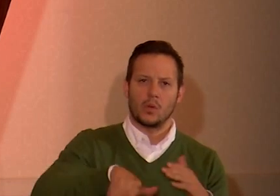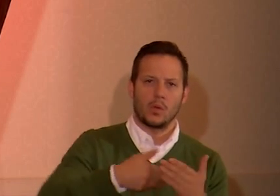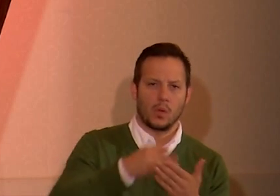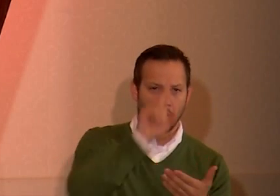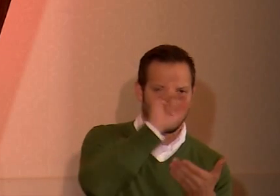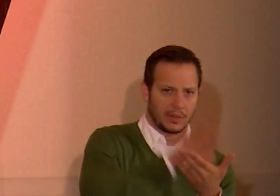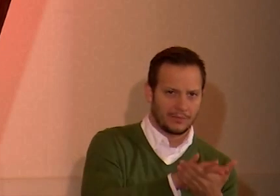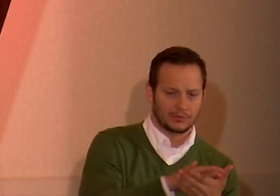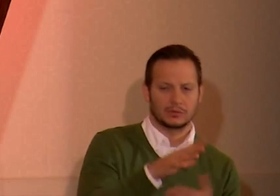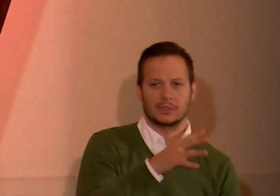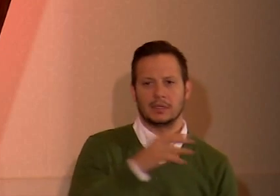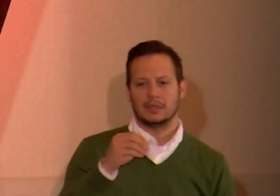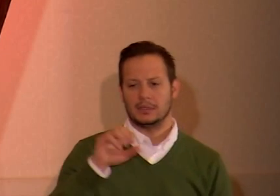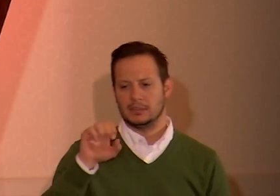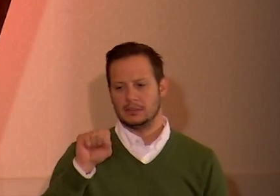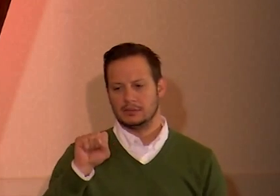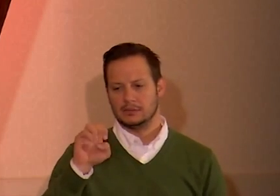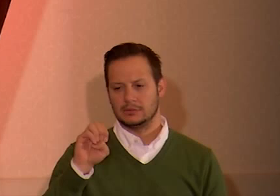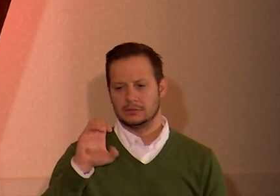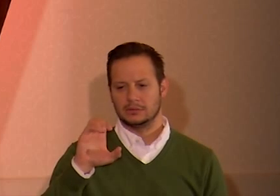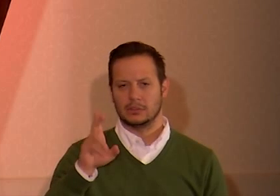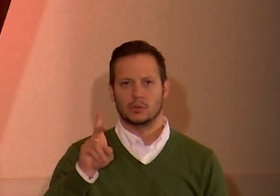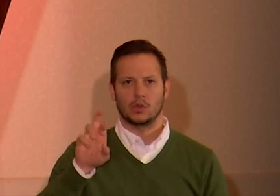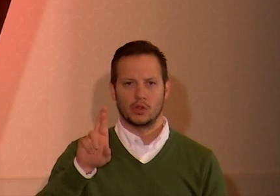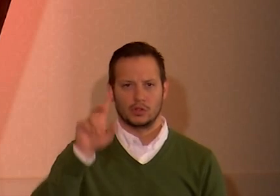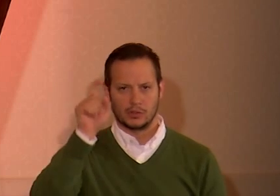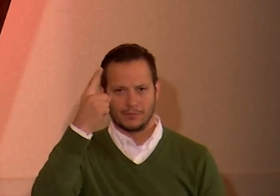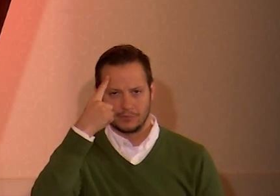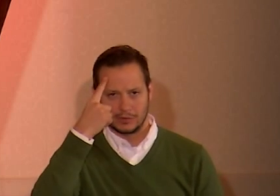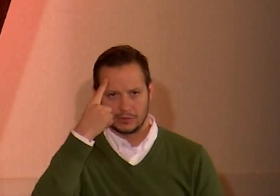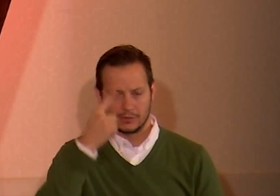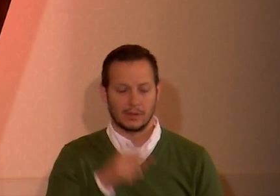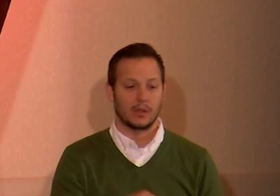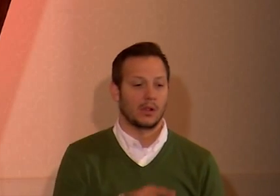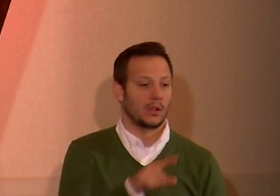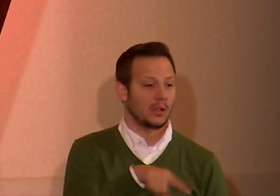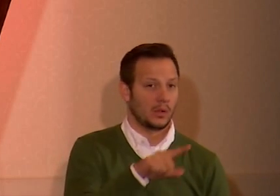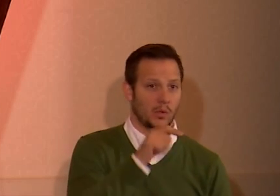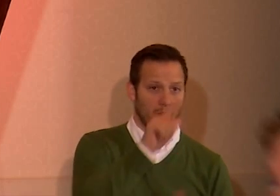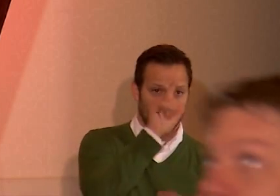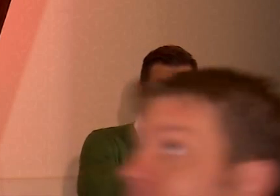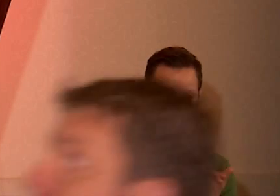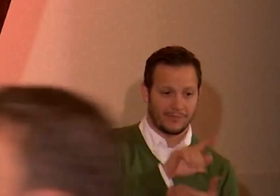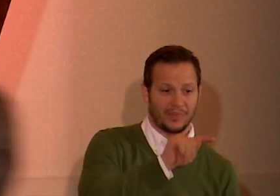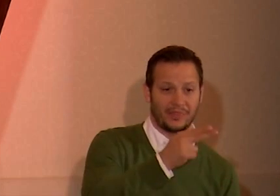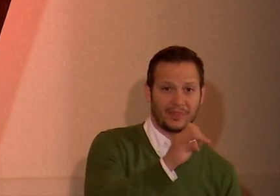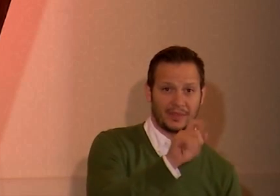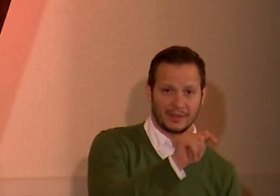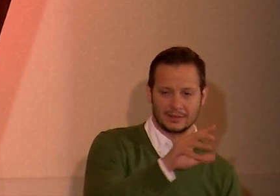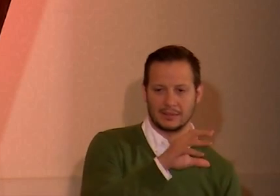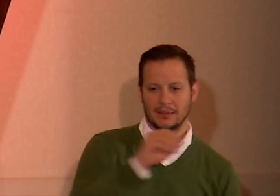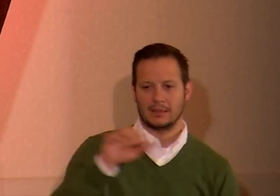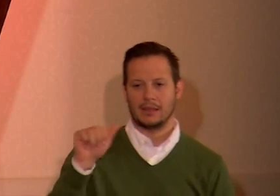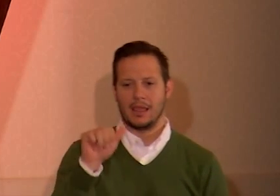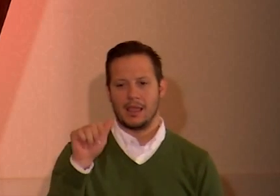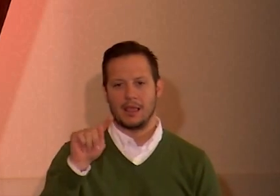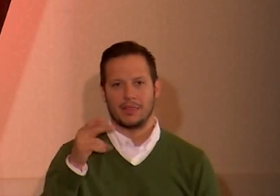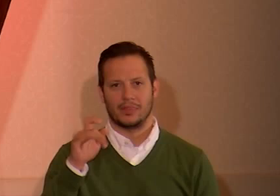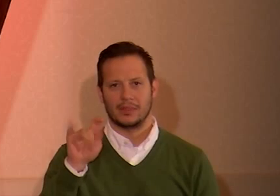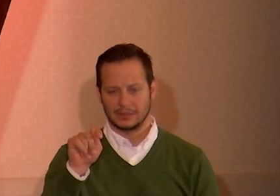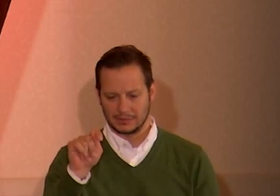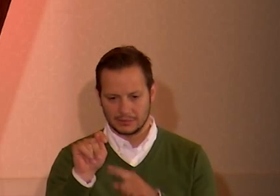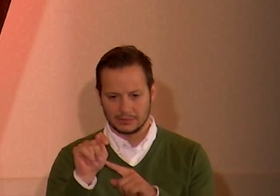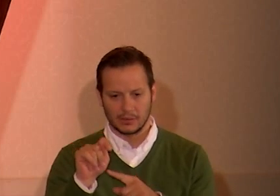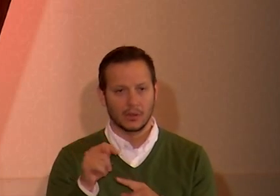secular government care about, theists and atheists, and we need to work on it right now. And that